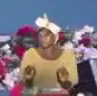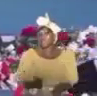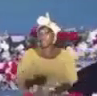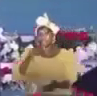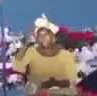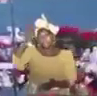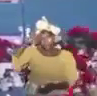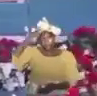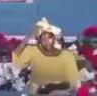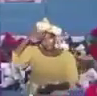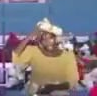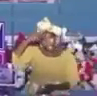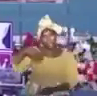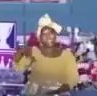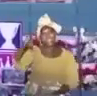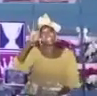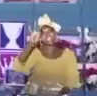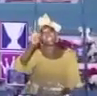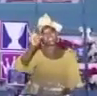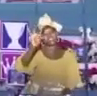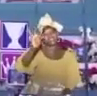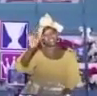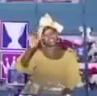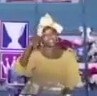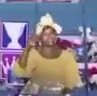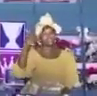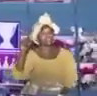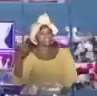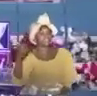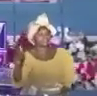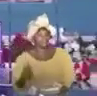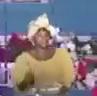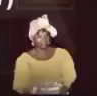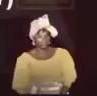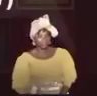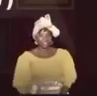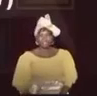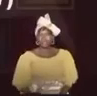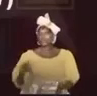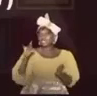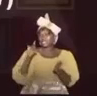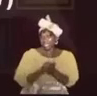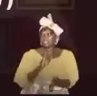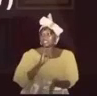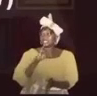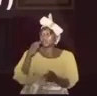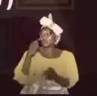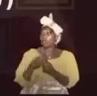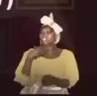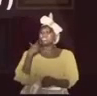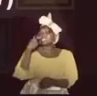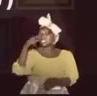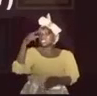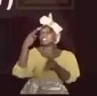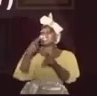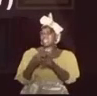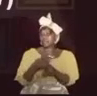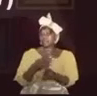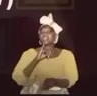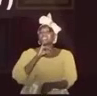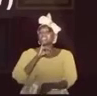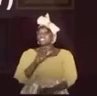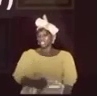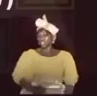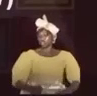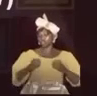Proverbs chapter 18 and verse 10. Very powerful and profound rendition. It says, the name of the Lord is a strong